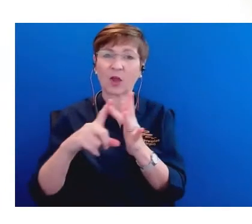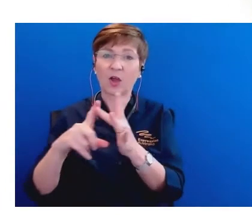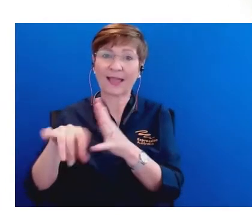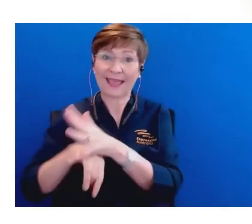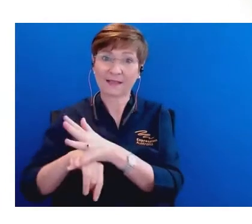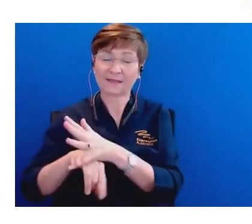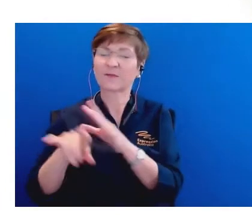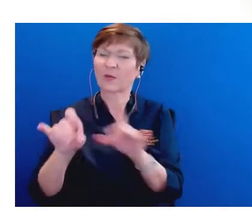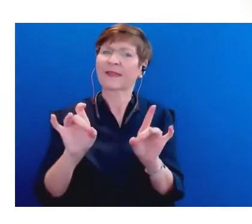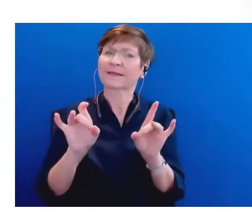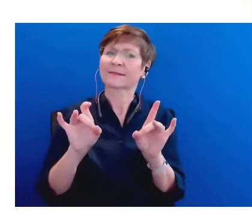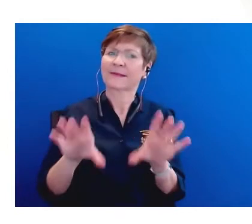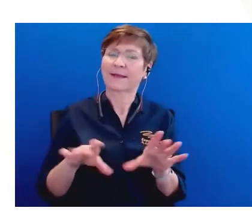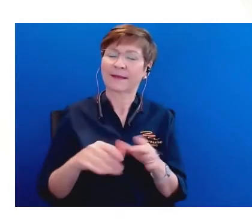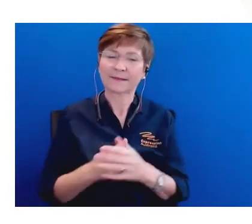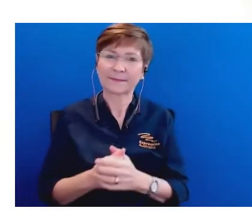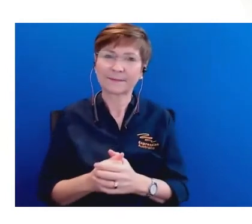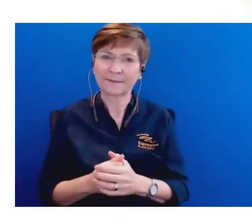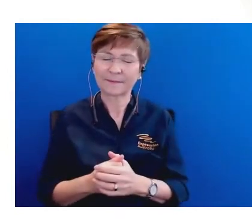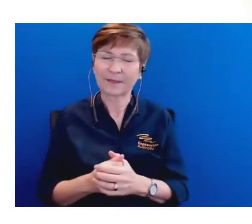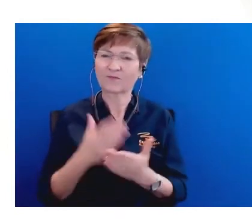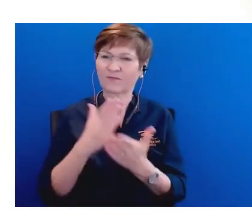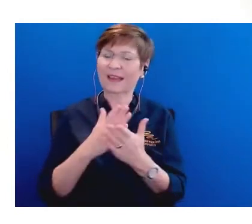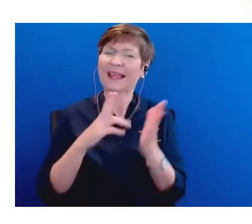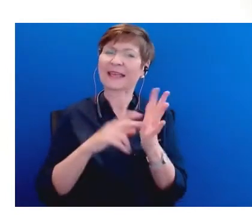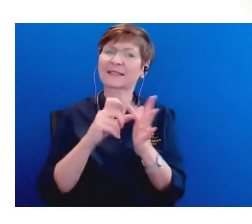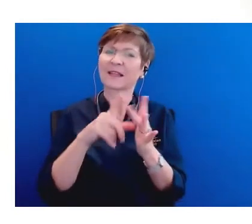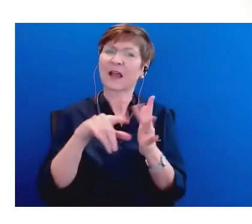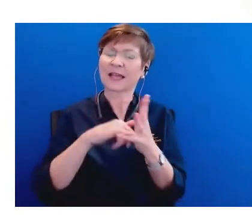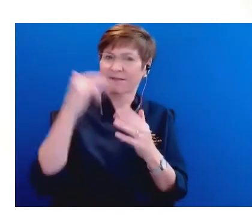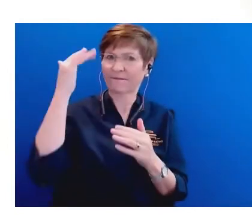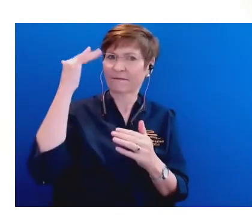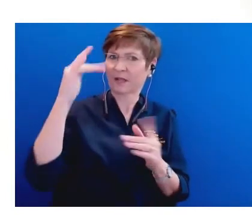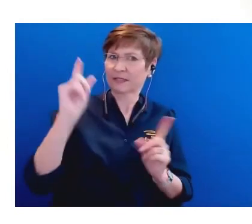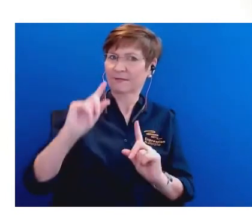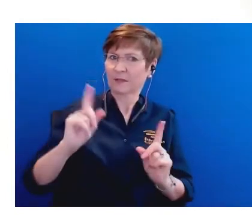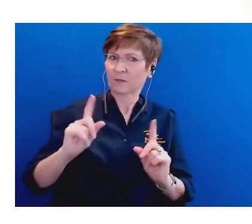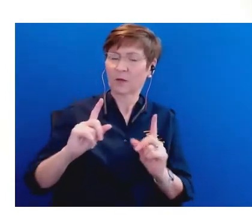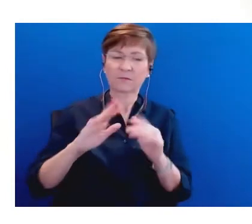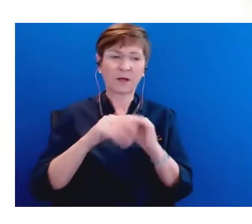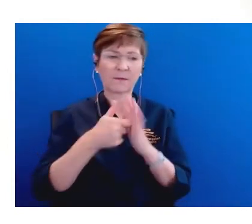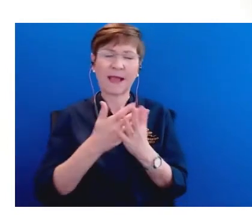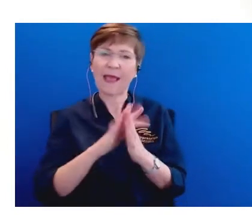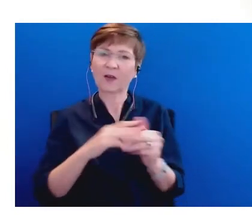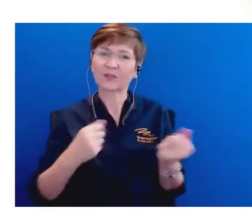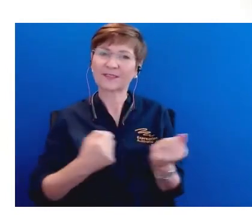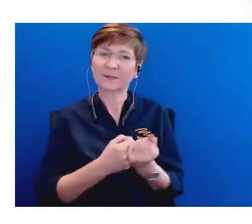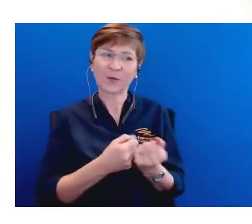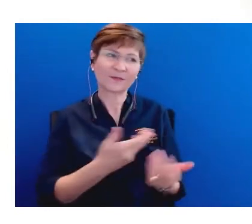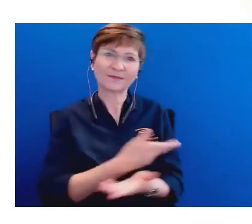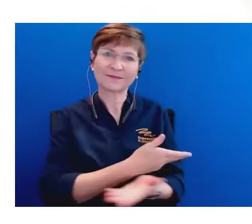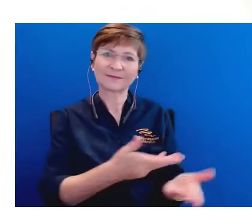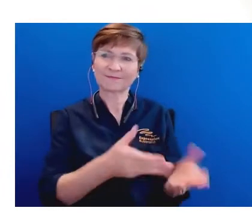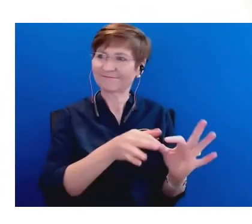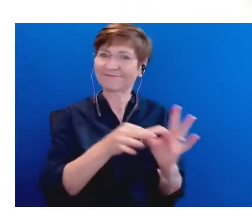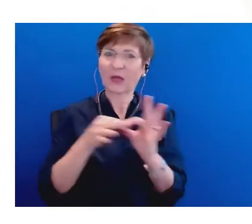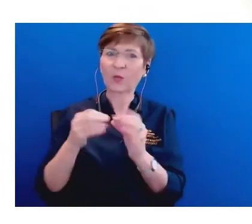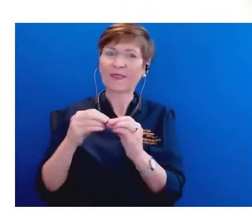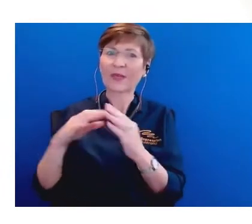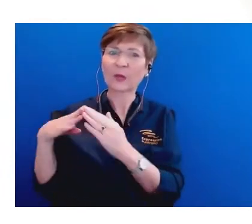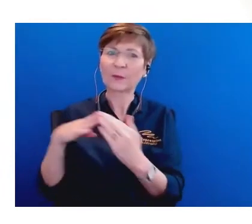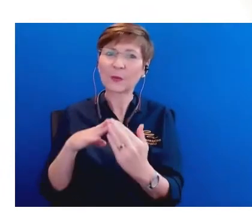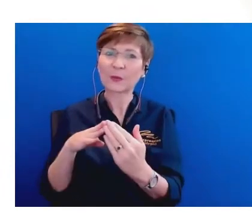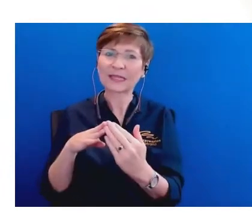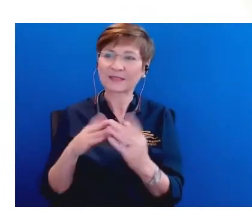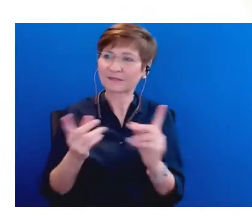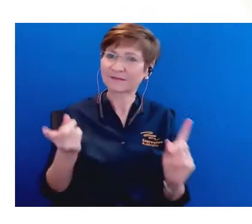equip more people with the resources, supports and services to live in the community, which for some people